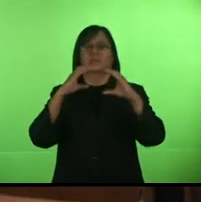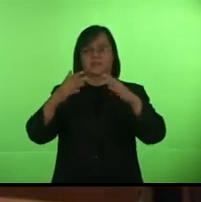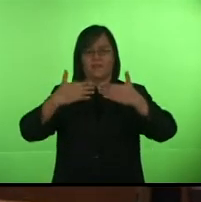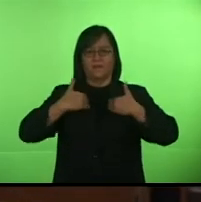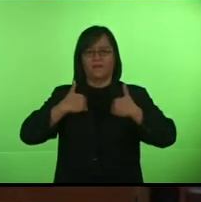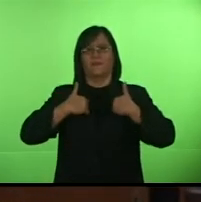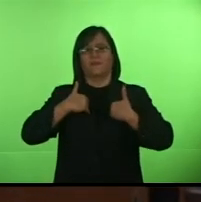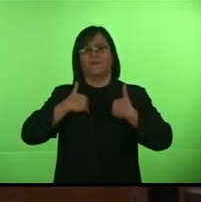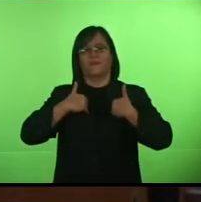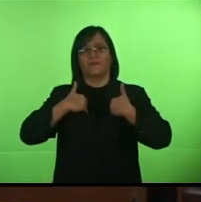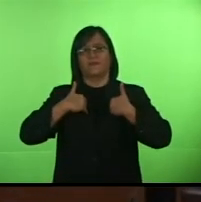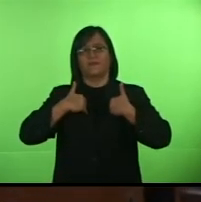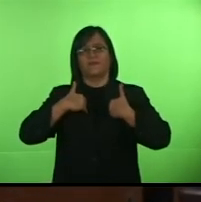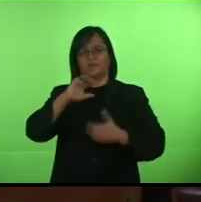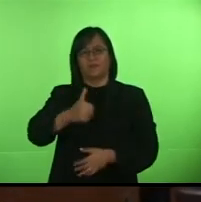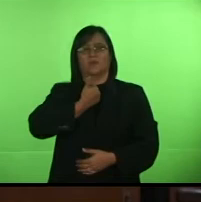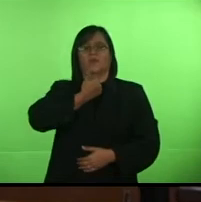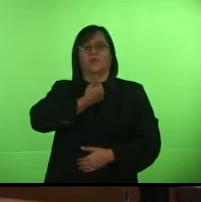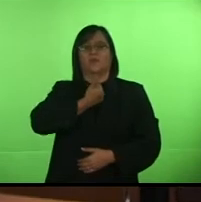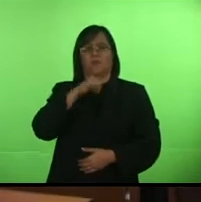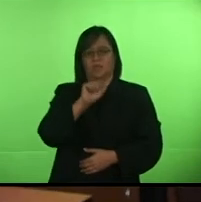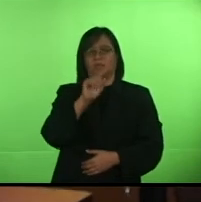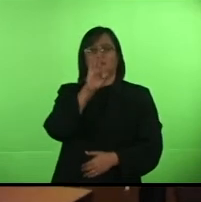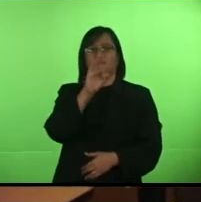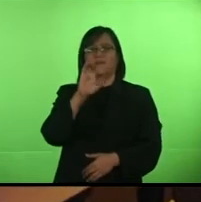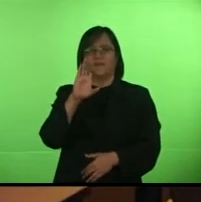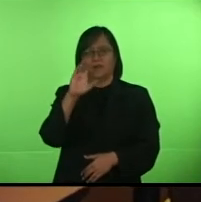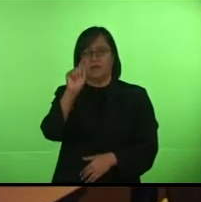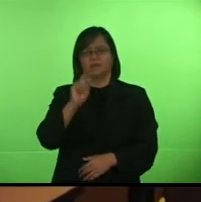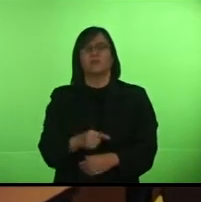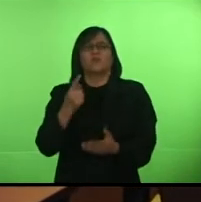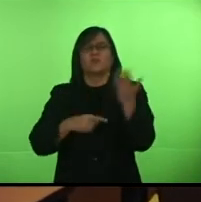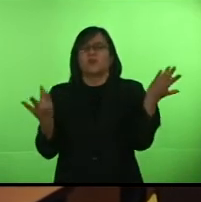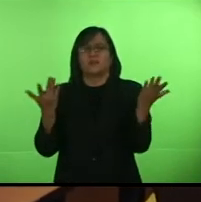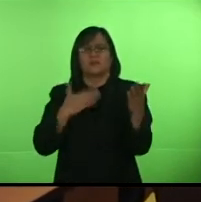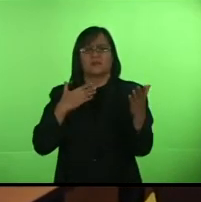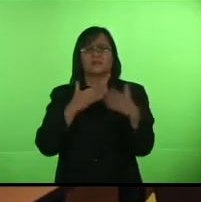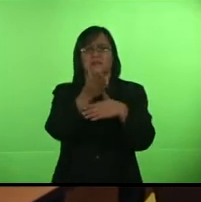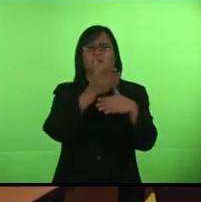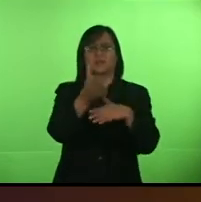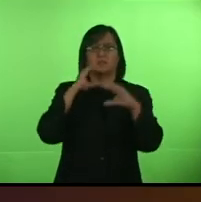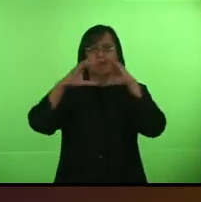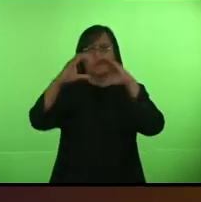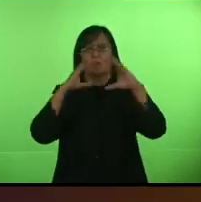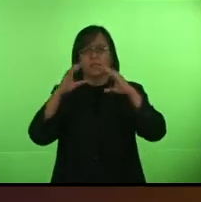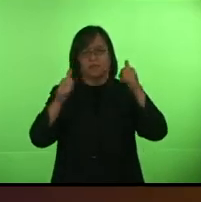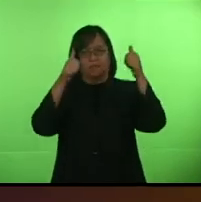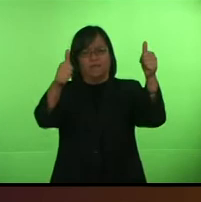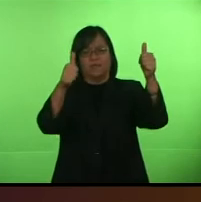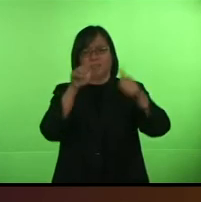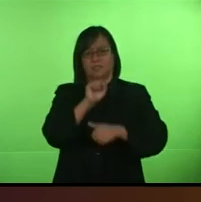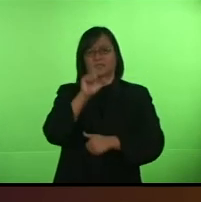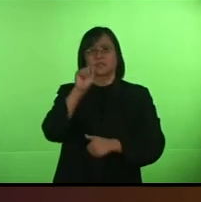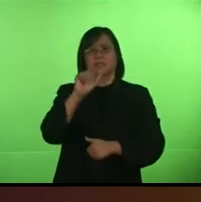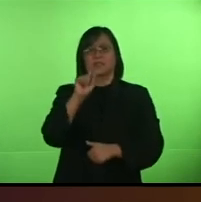Communication also has its own effects. So what are the factors affecting communication? Now the first one